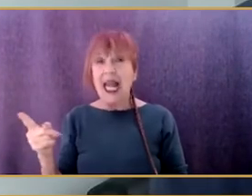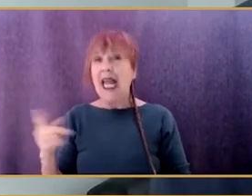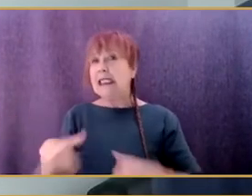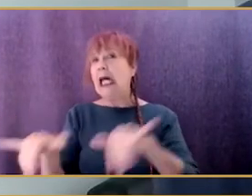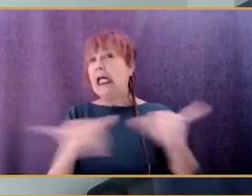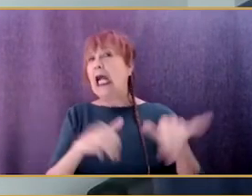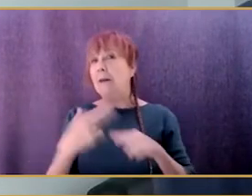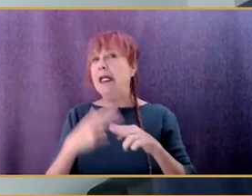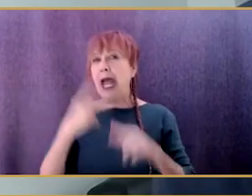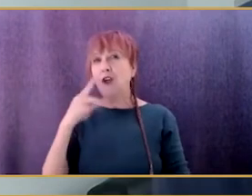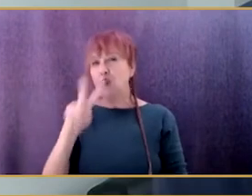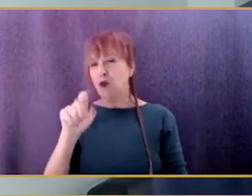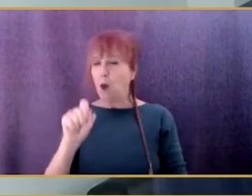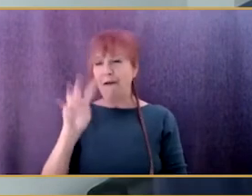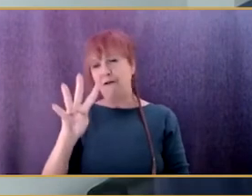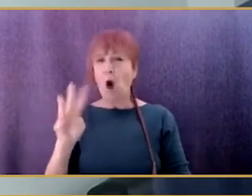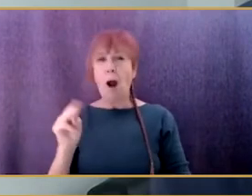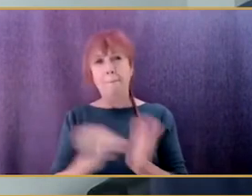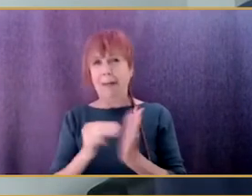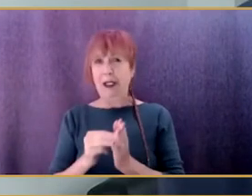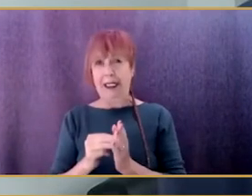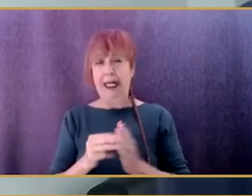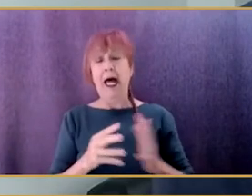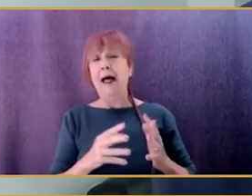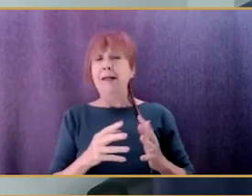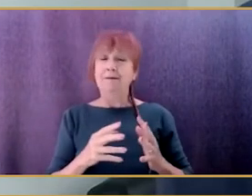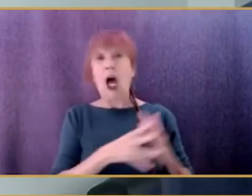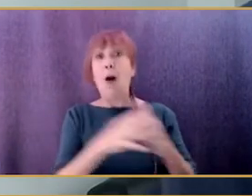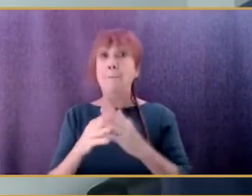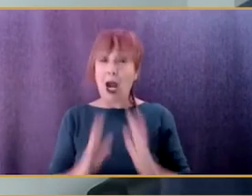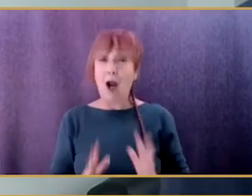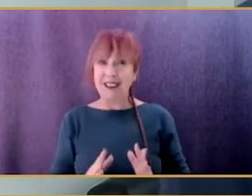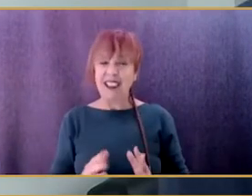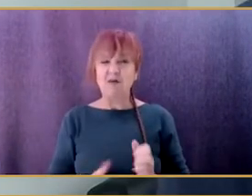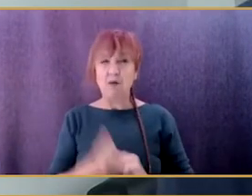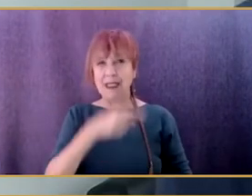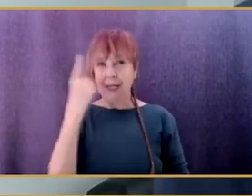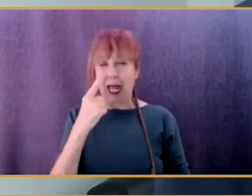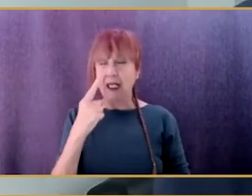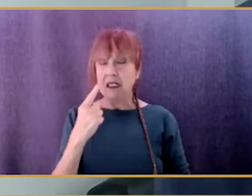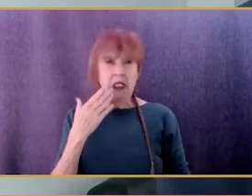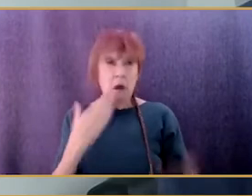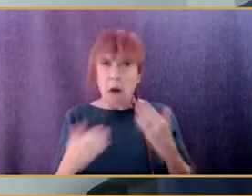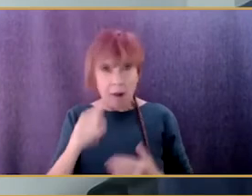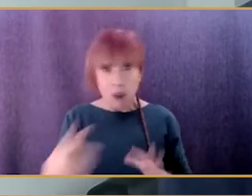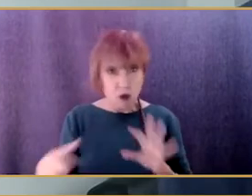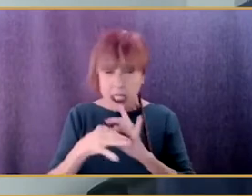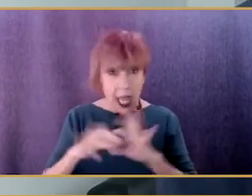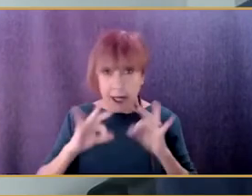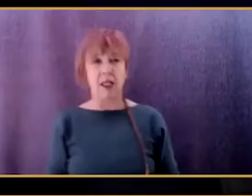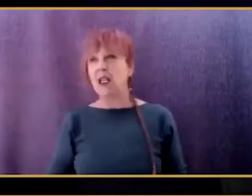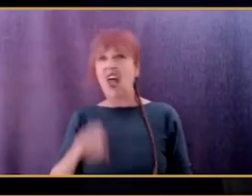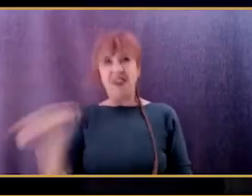poem that is visualized graphically In bold yellow text of varying sizes and styles A similar treatment is